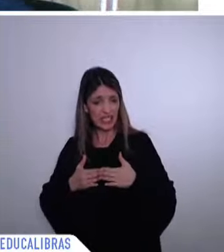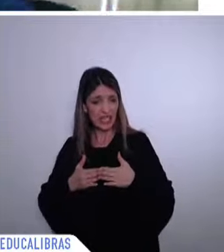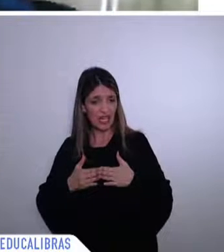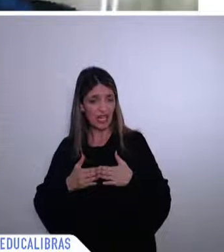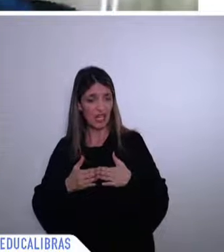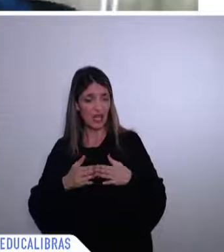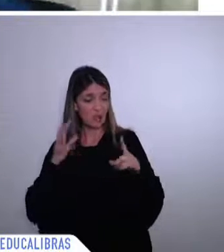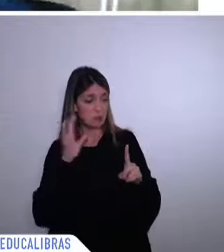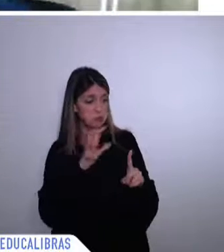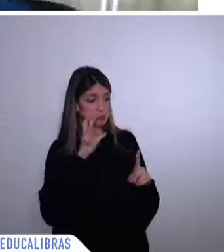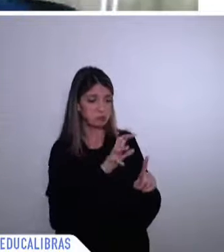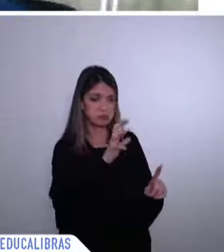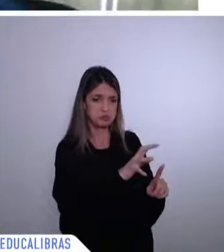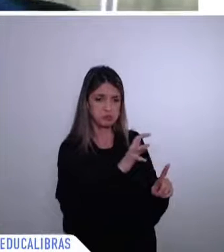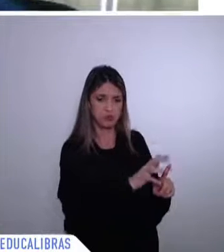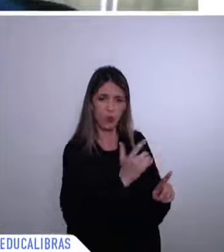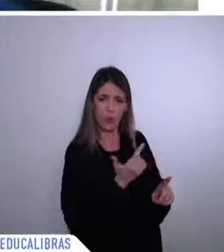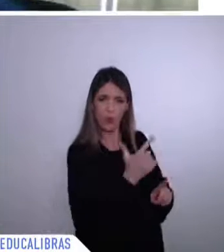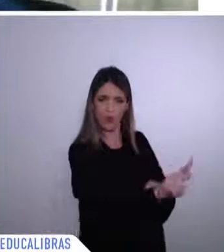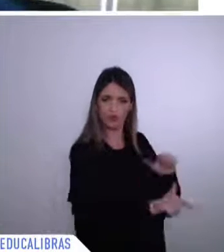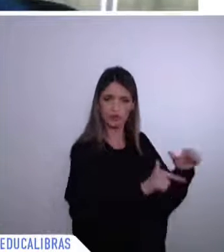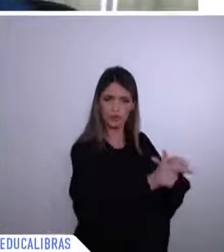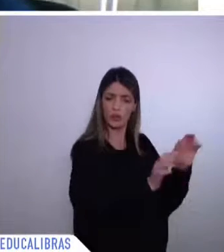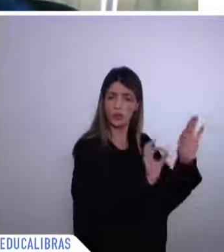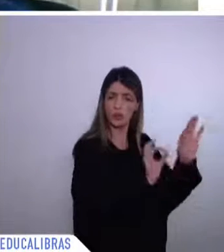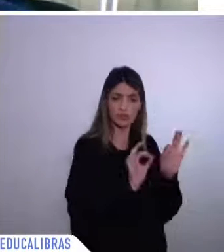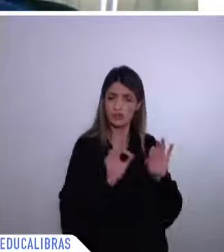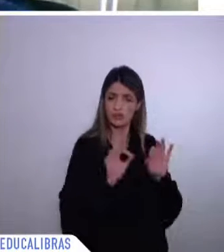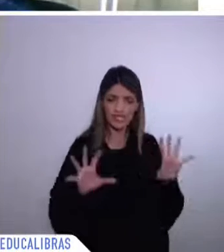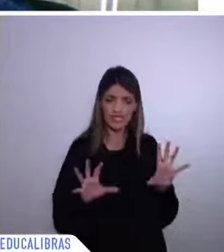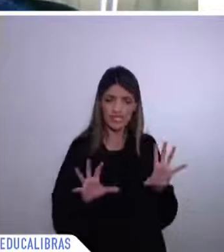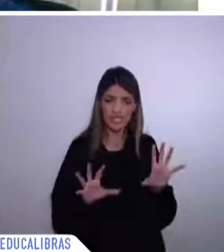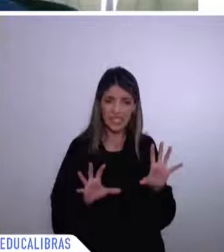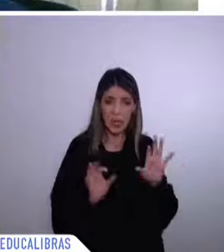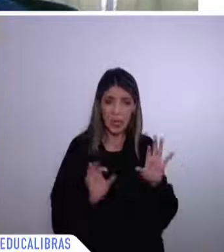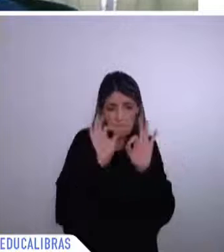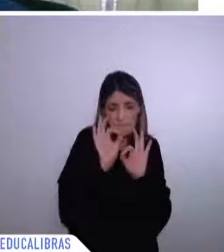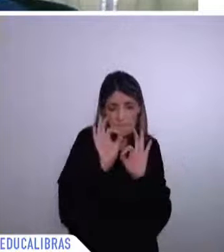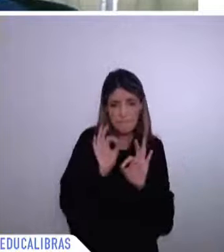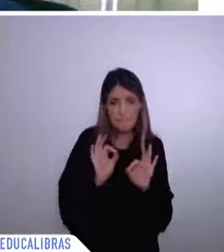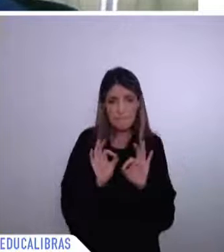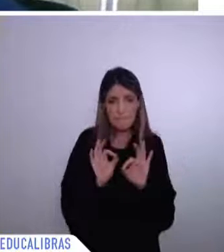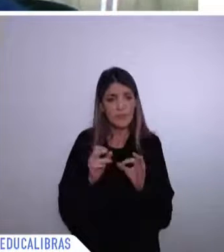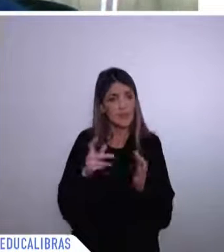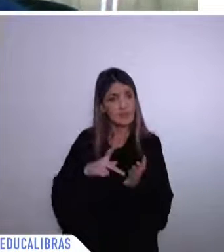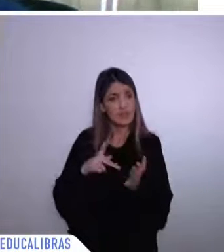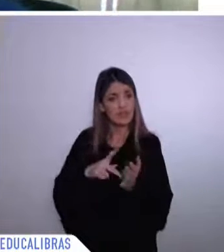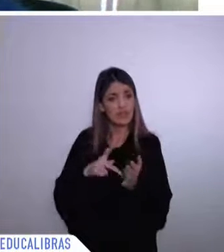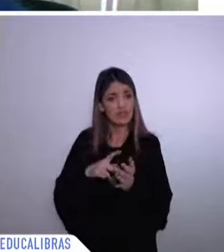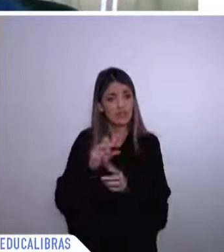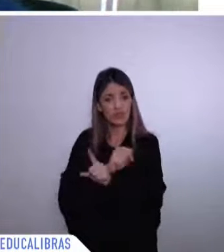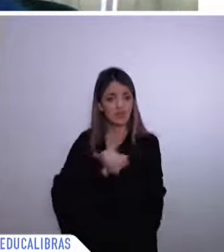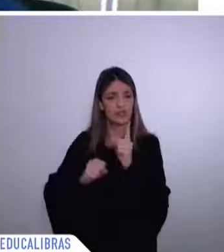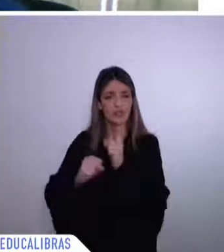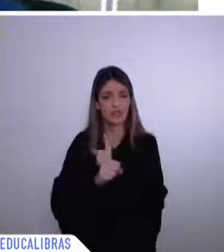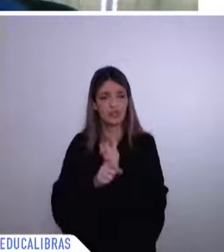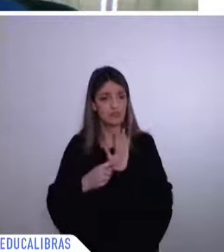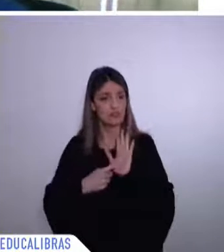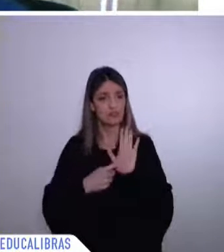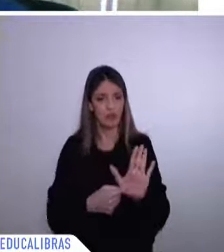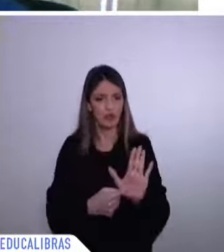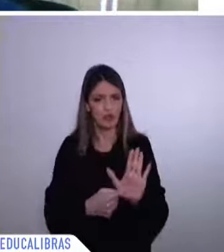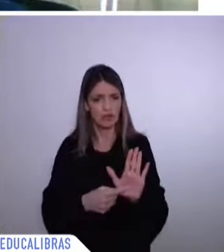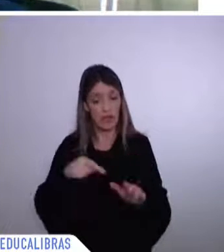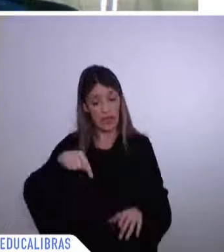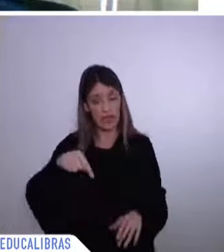licenses, and they explored people for working on those licenses they had. And this is a repetition of that scenario. So the